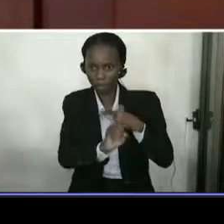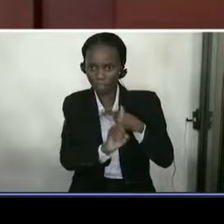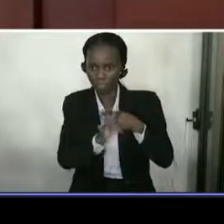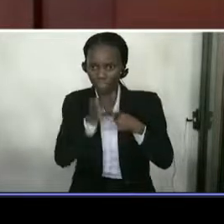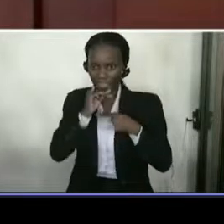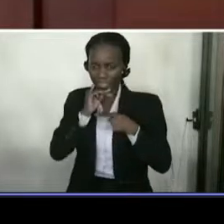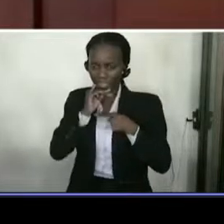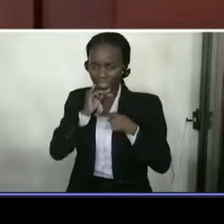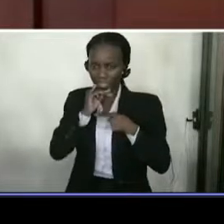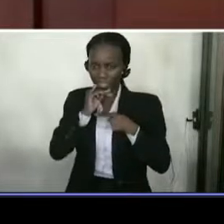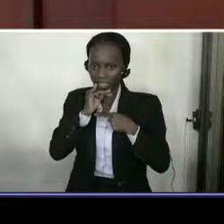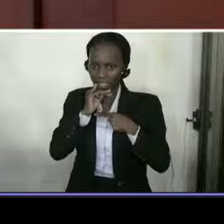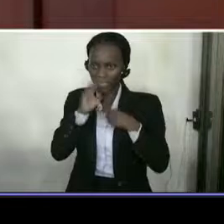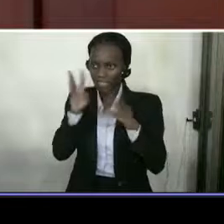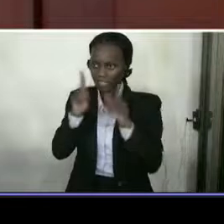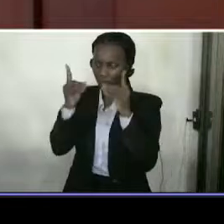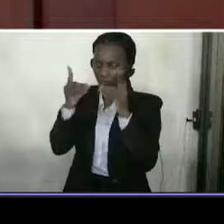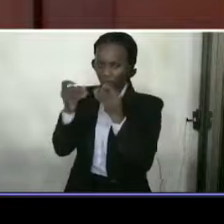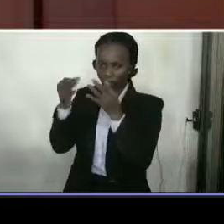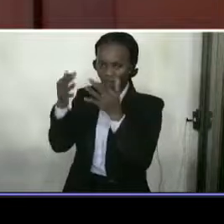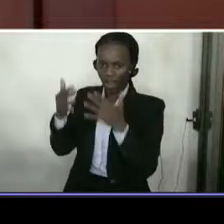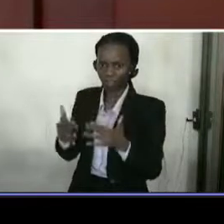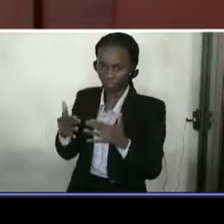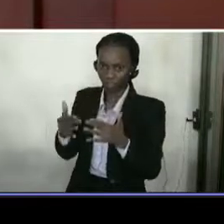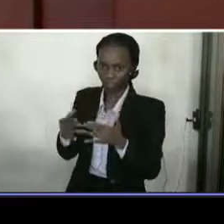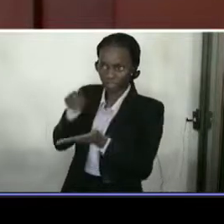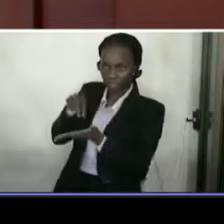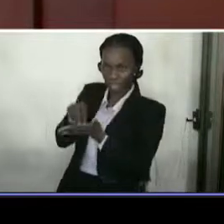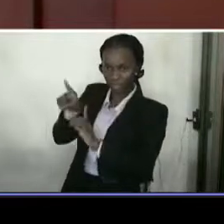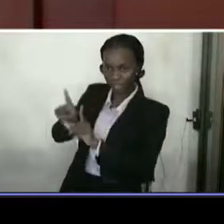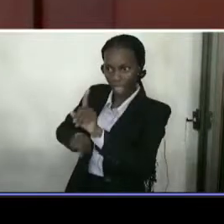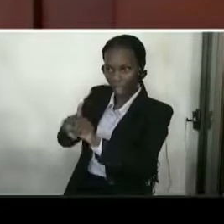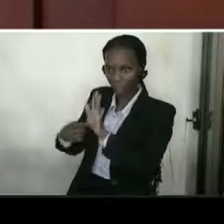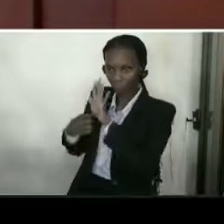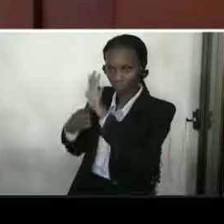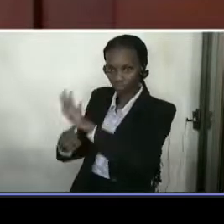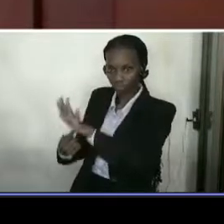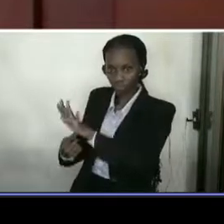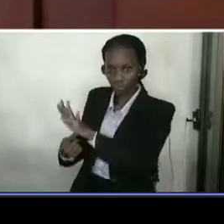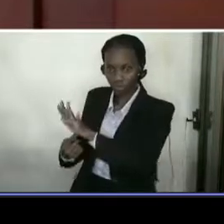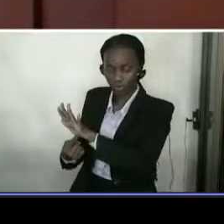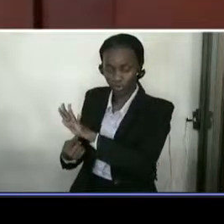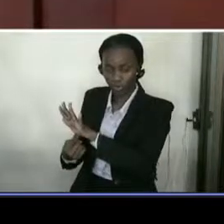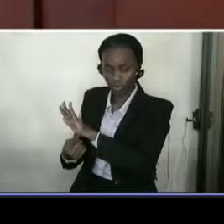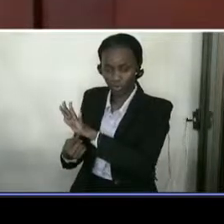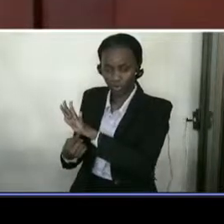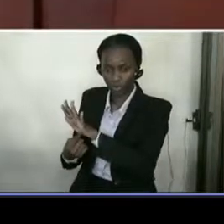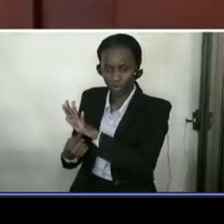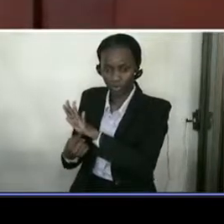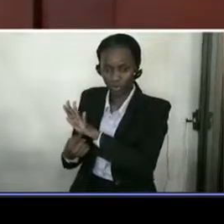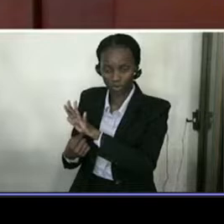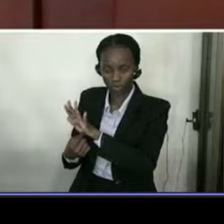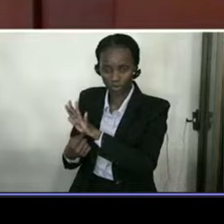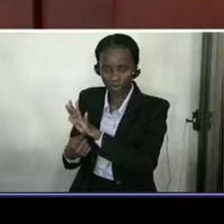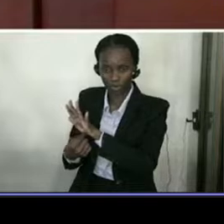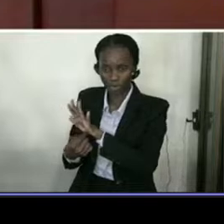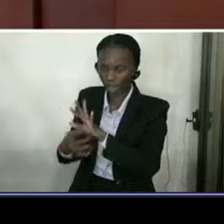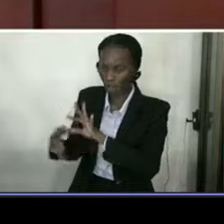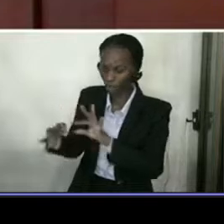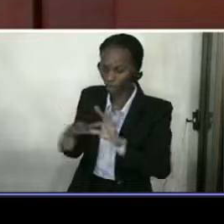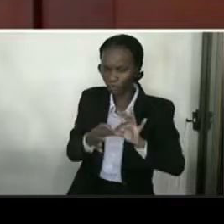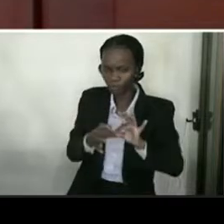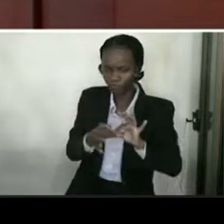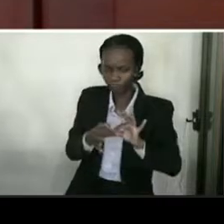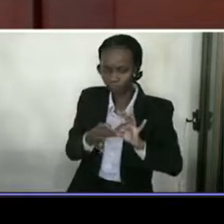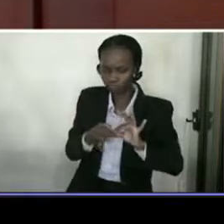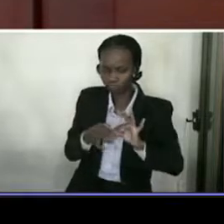incapacities gravely affect the department financial standing and throws a shade at its commitment to good